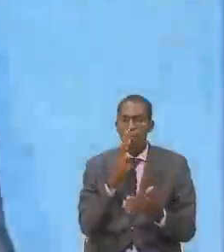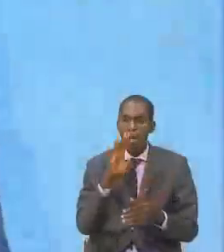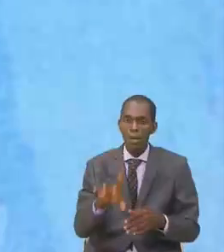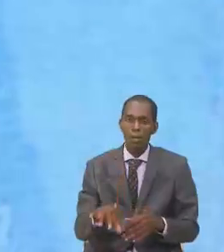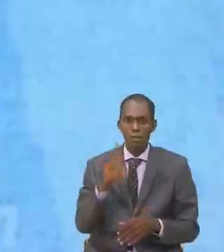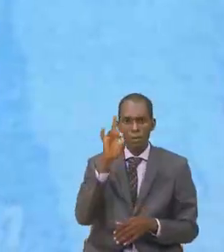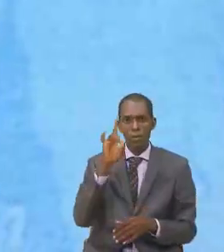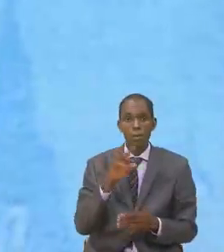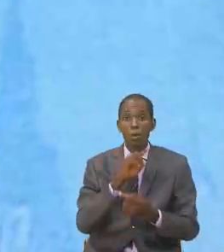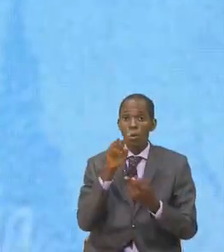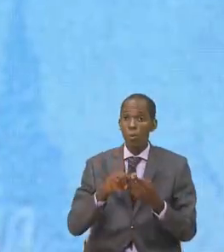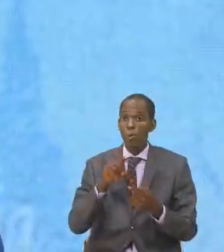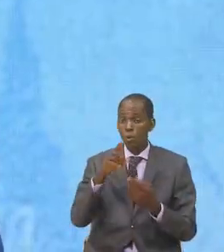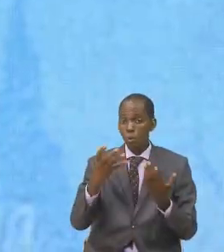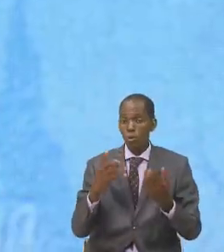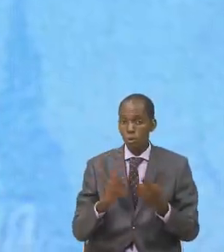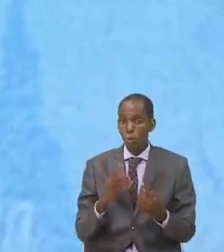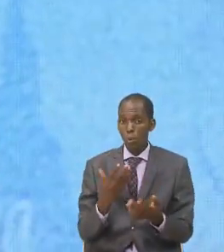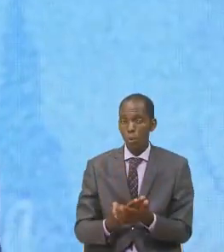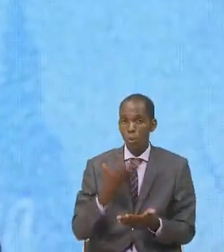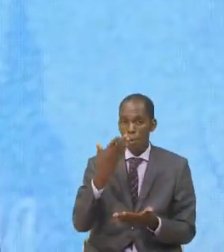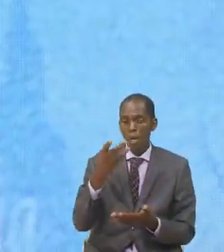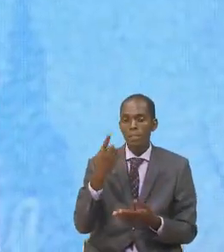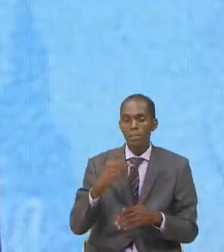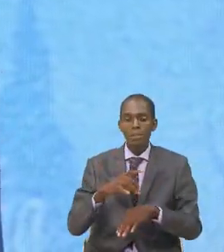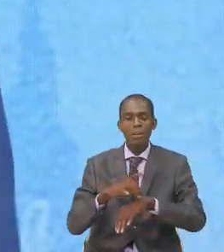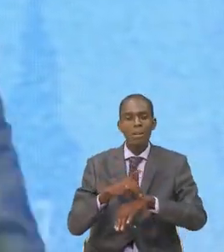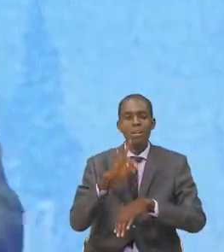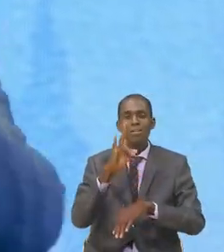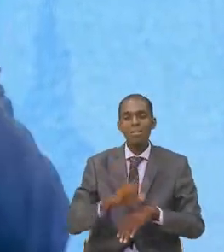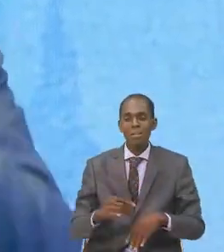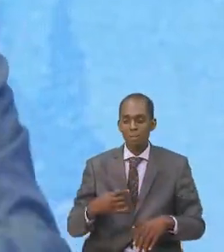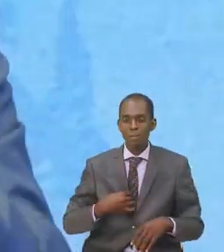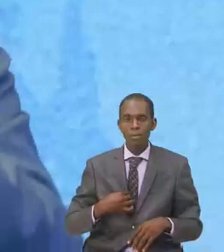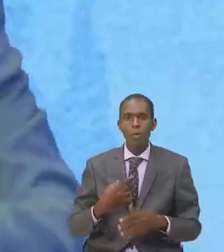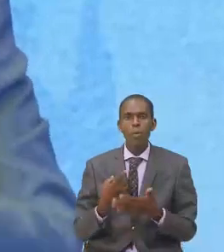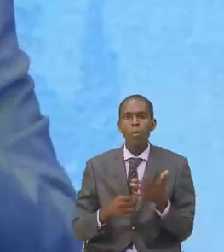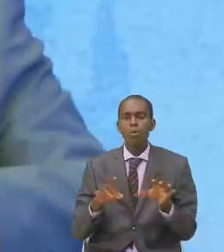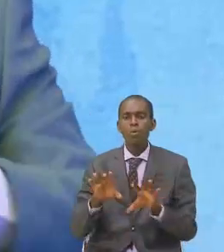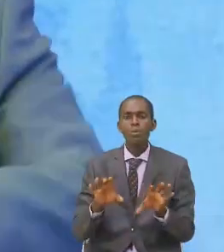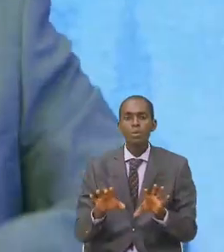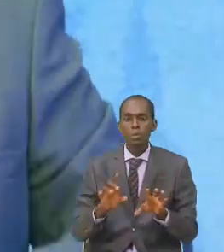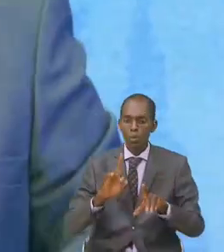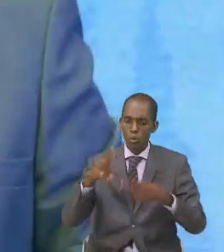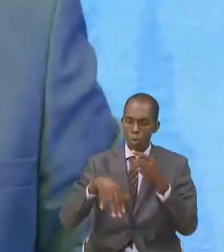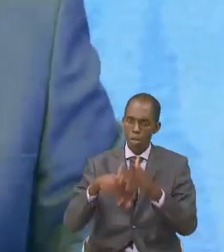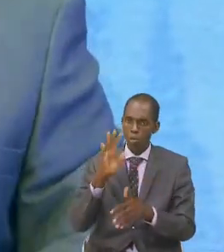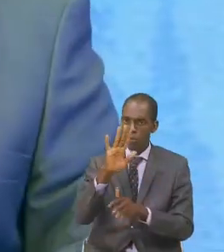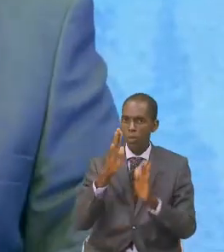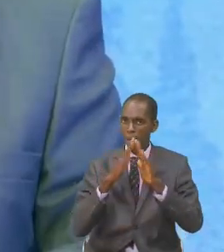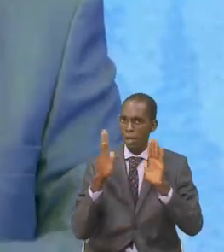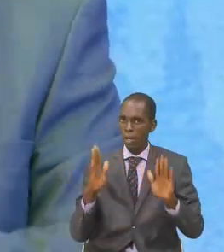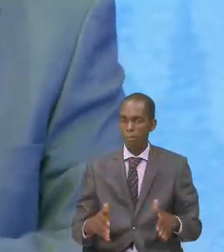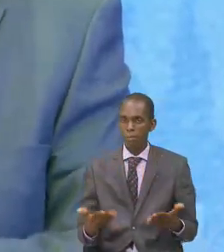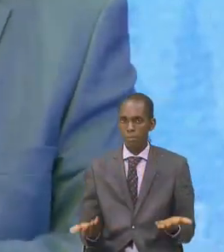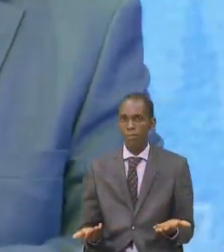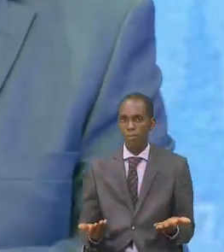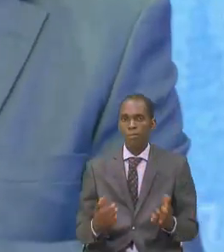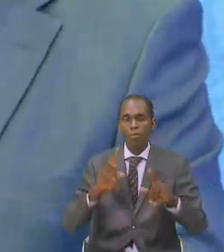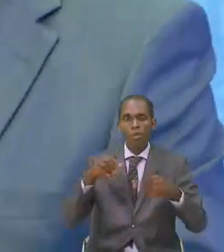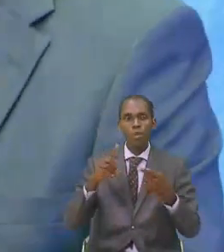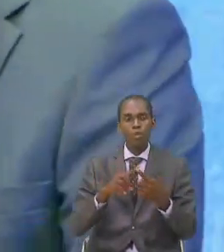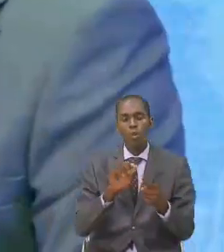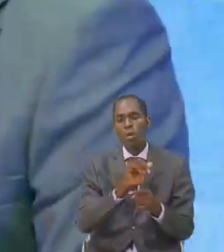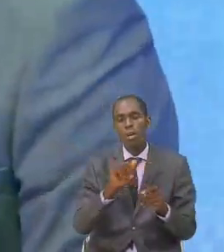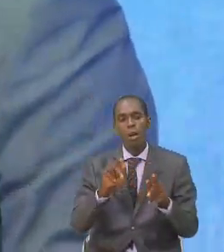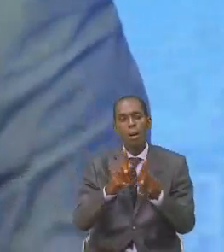Lord while he may be found. When you want to buy the earthly clothes, what do?